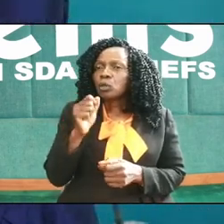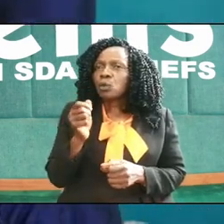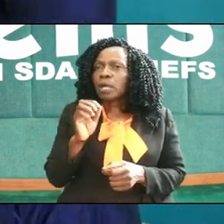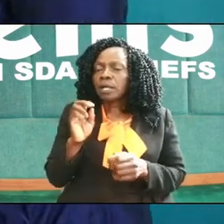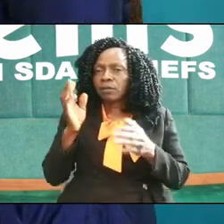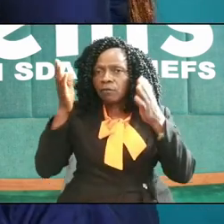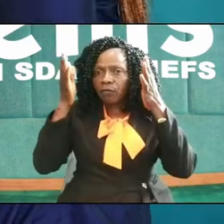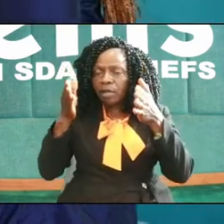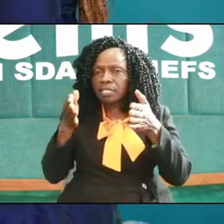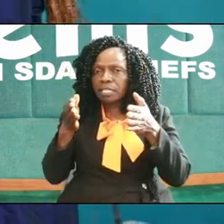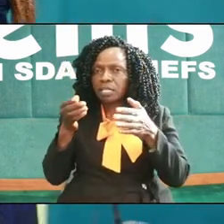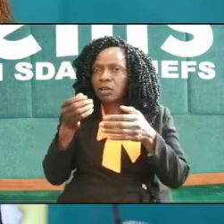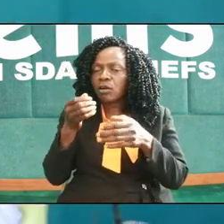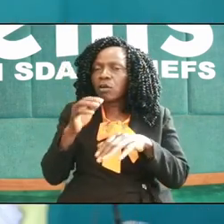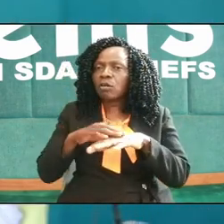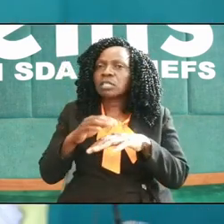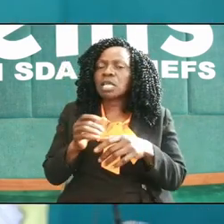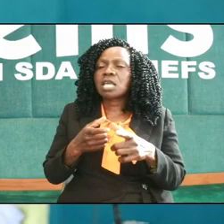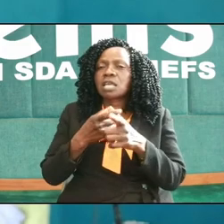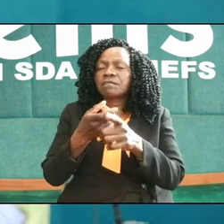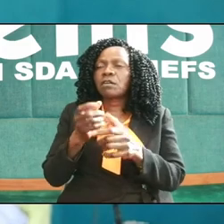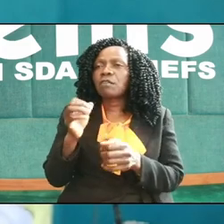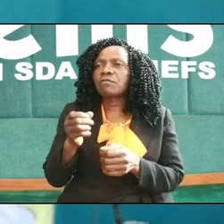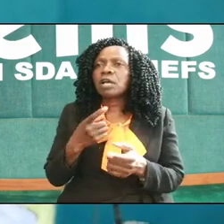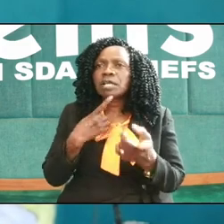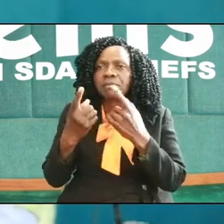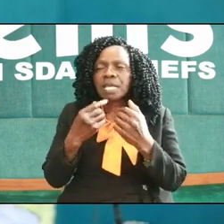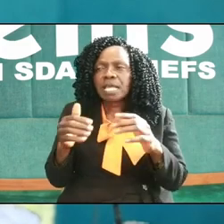in tongues. What do you understand by speaking in tongues?